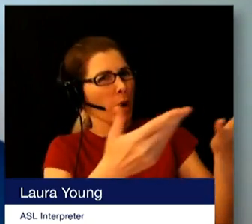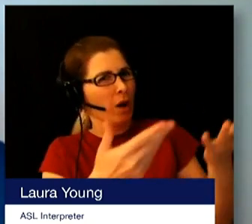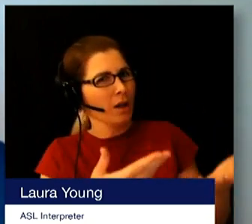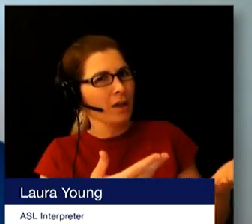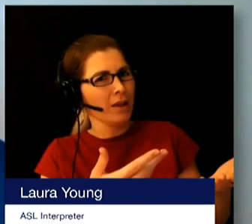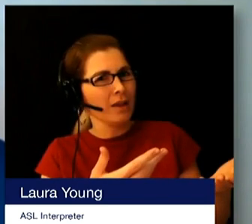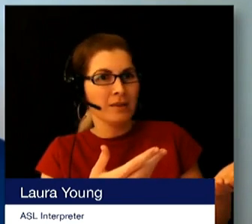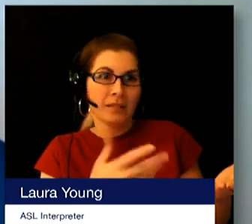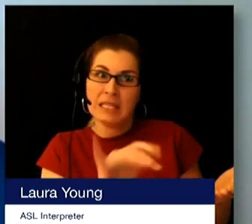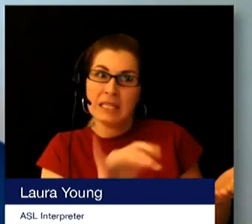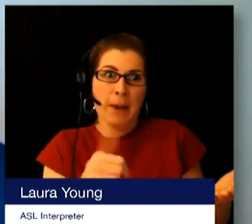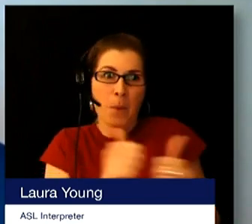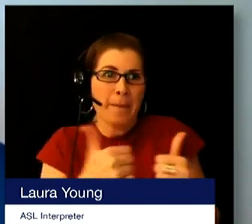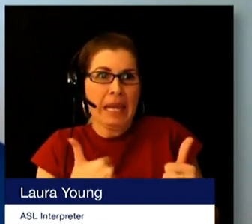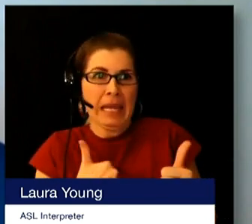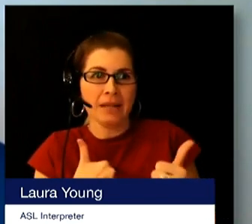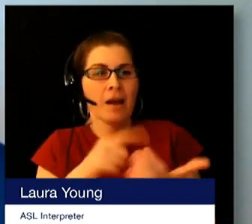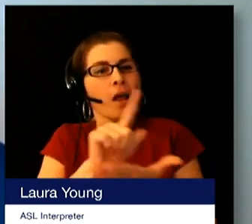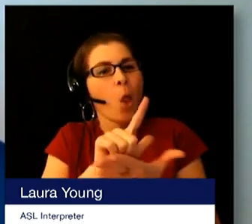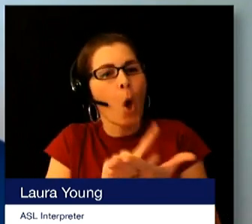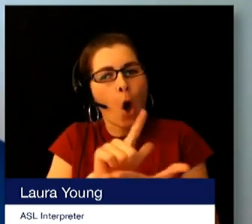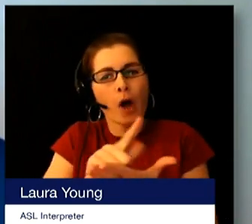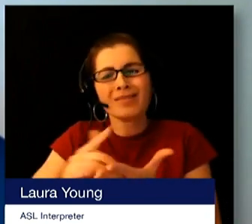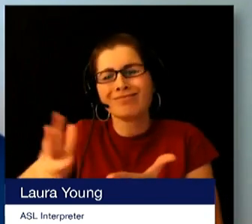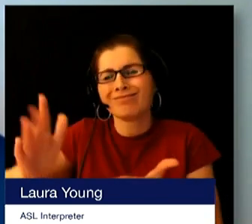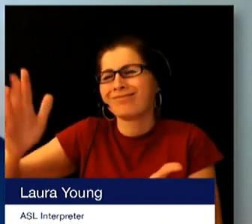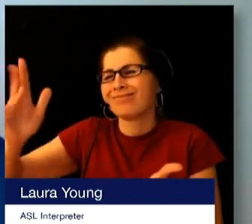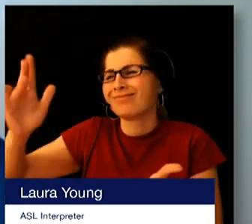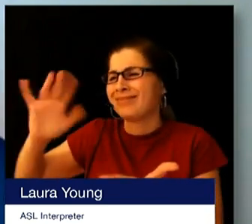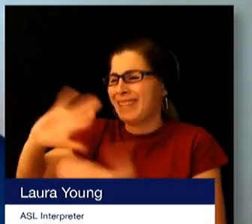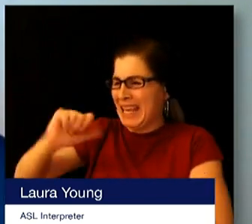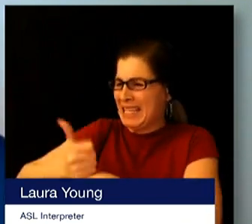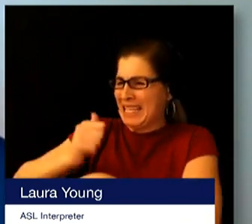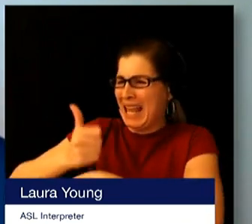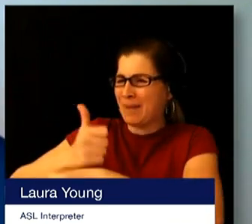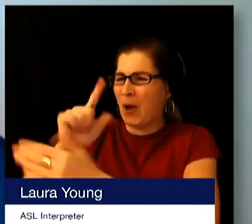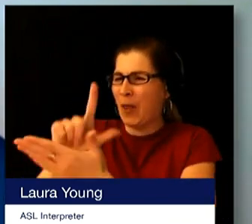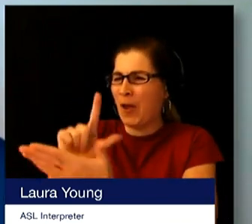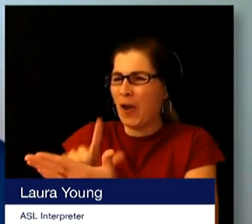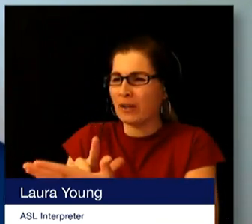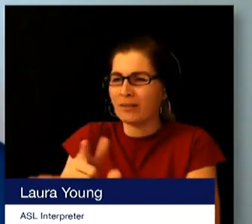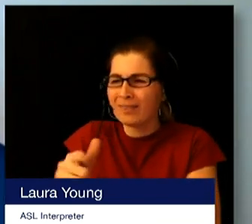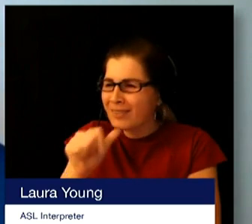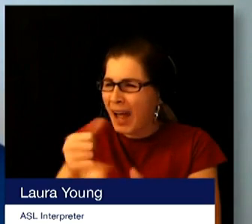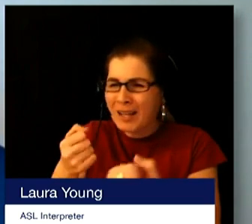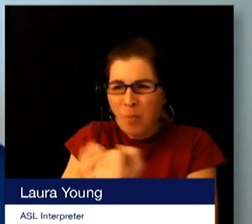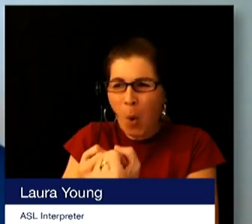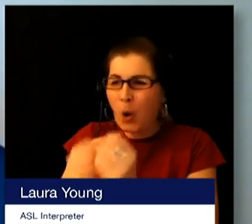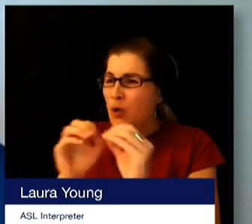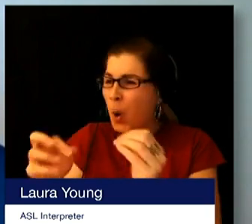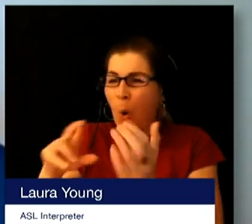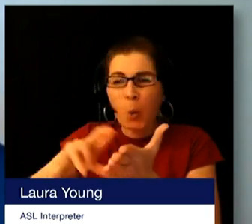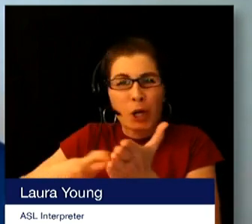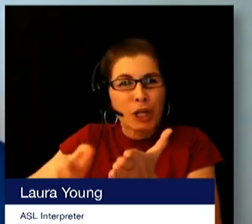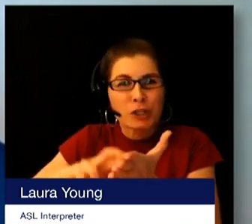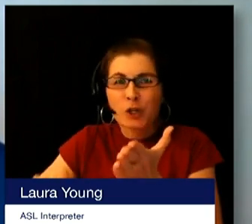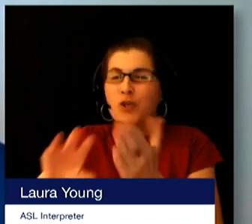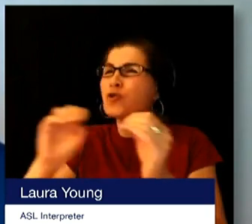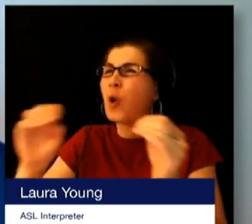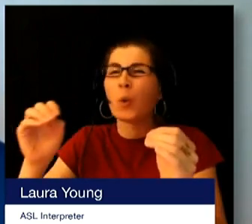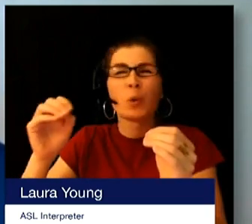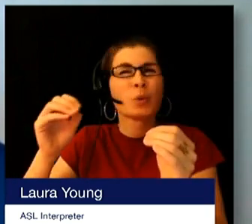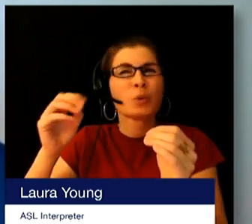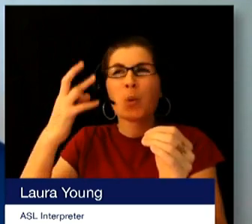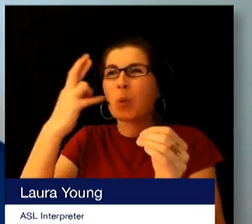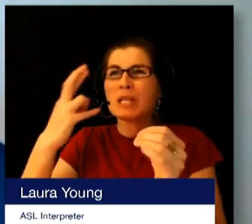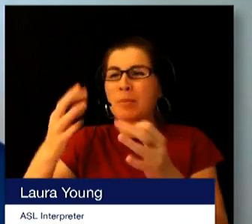Laws that were founded on ideas and beliefs that were not supported by any type of research or reasonable judgment.